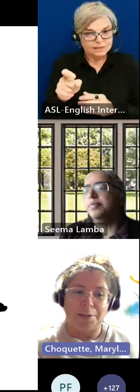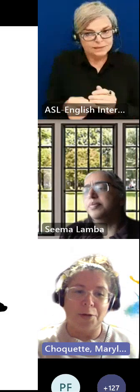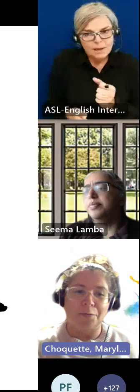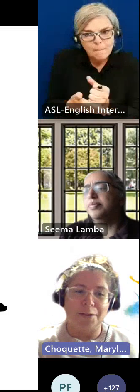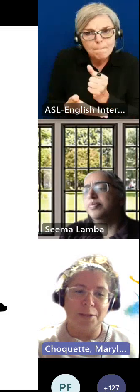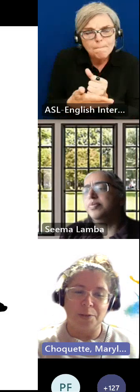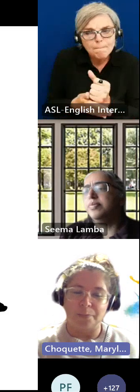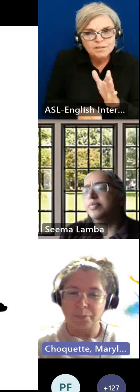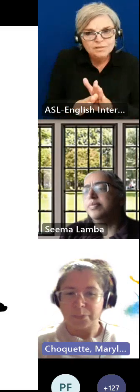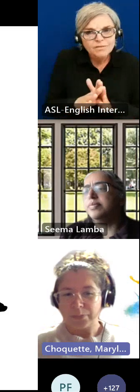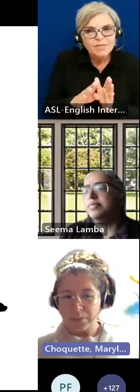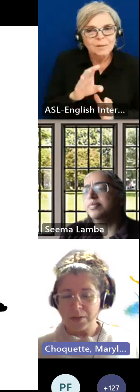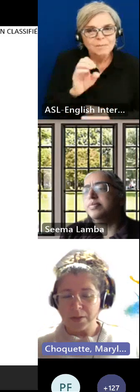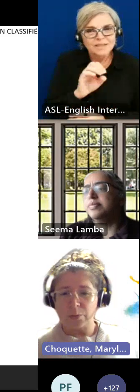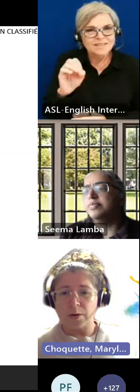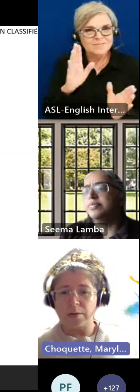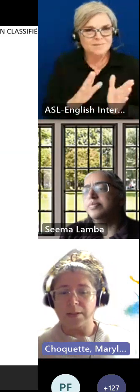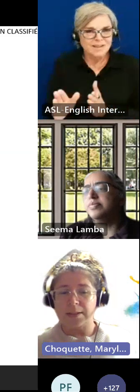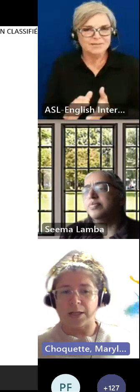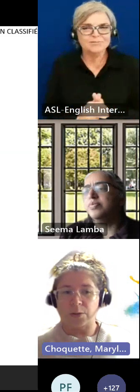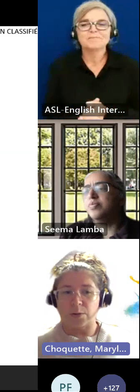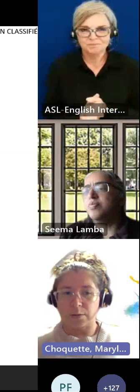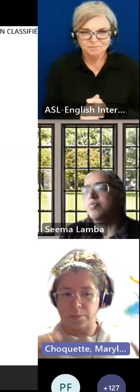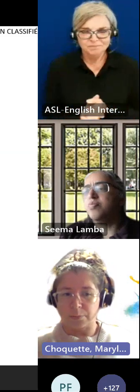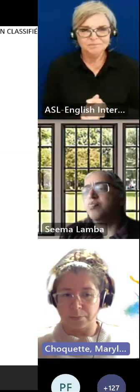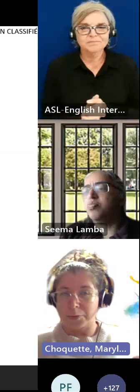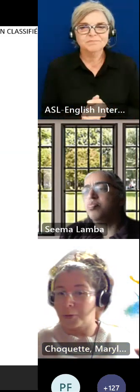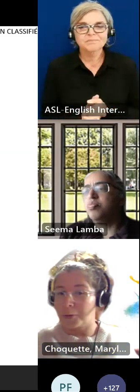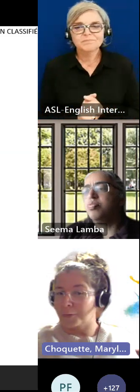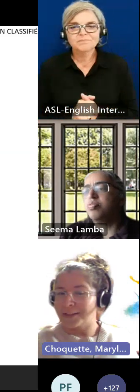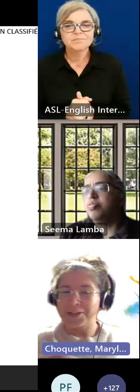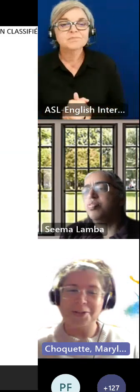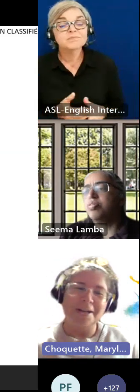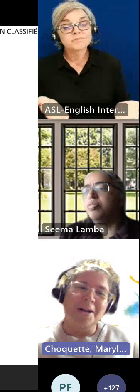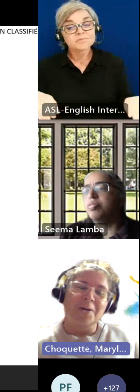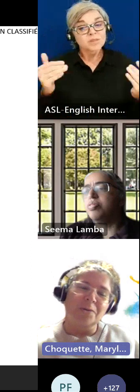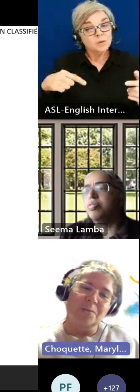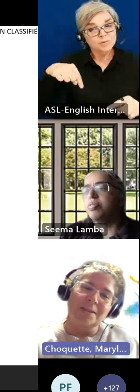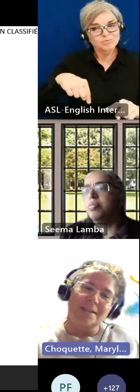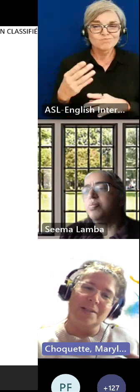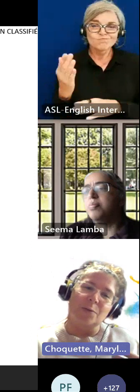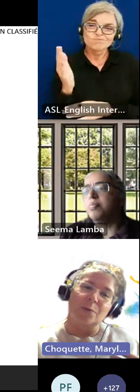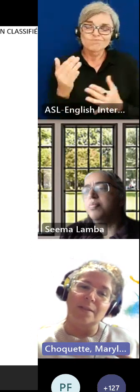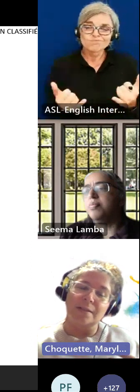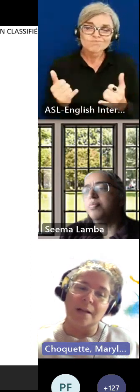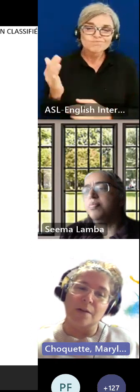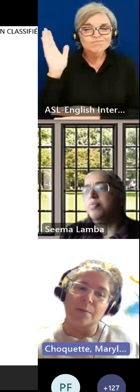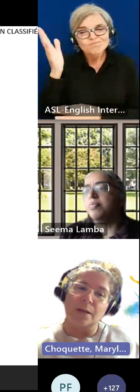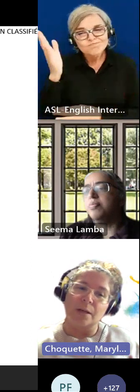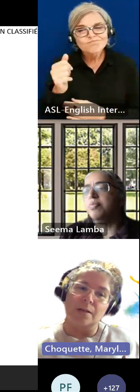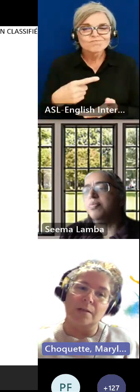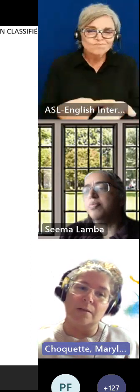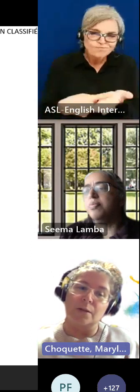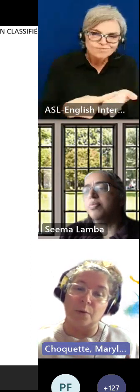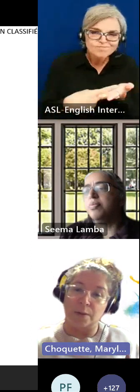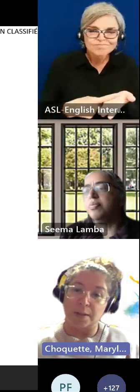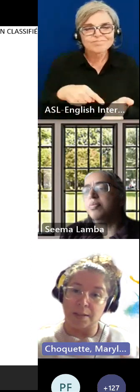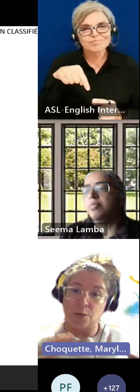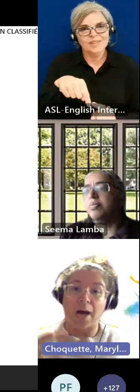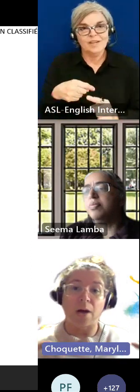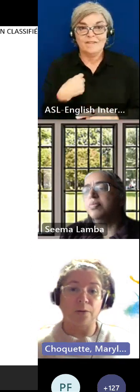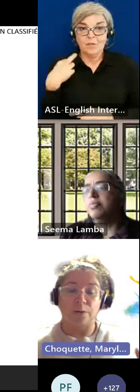we're having this conversation. Throughout this actual conversation, we'll be seeing the reasons to have a plan,